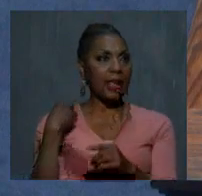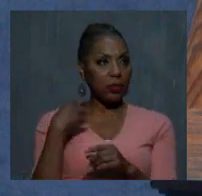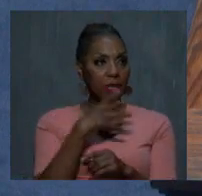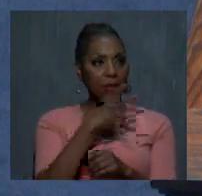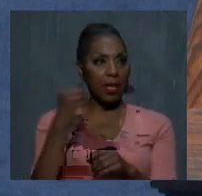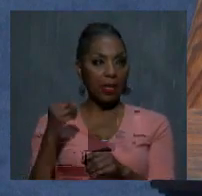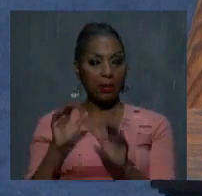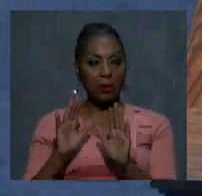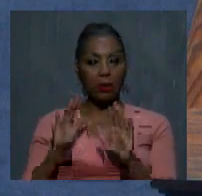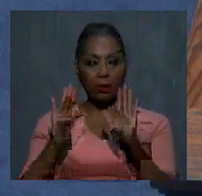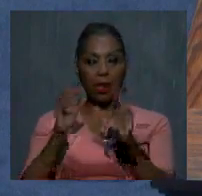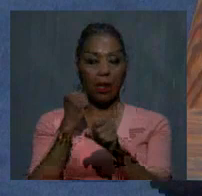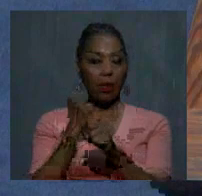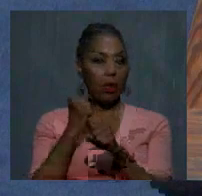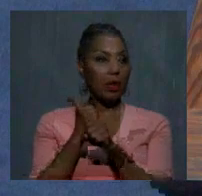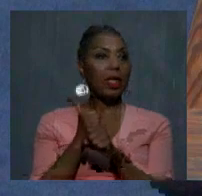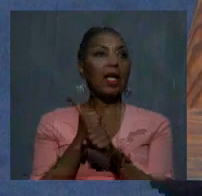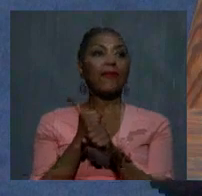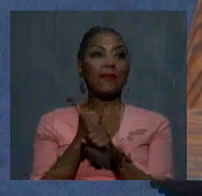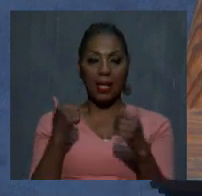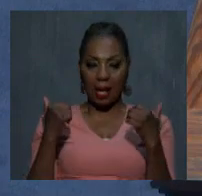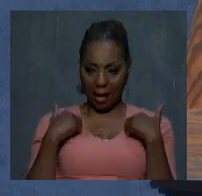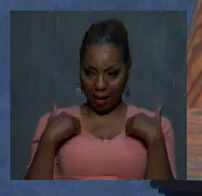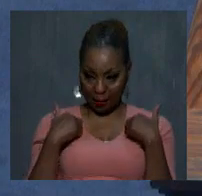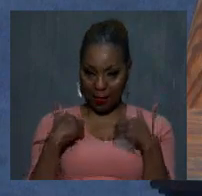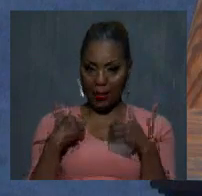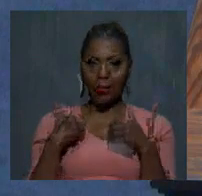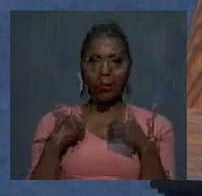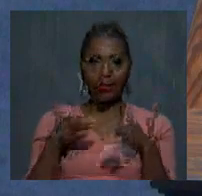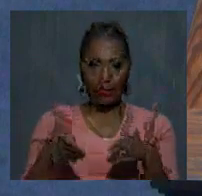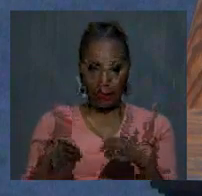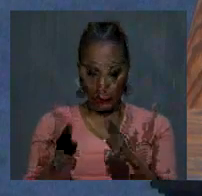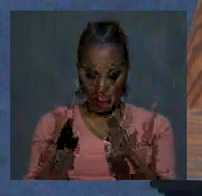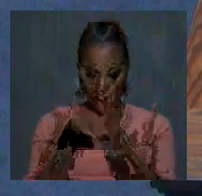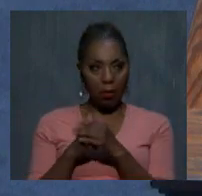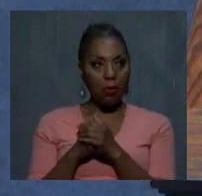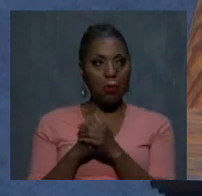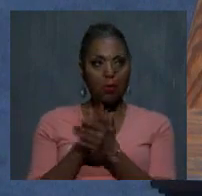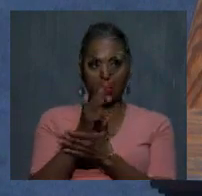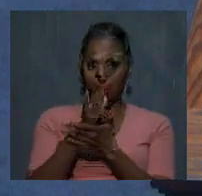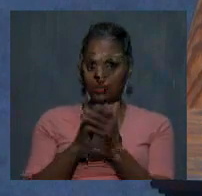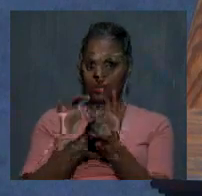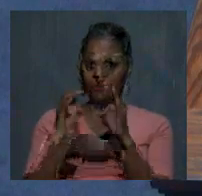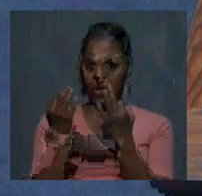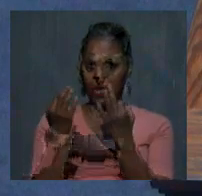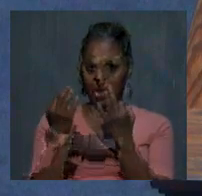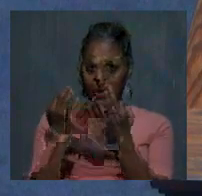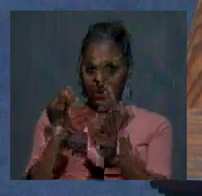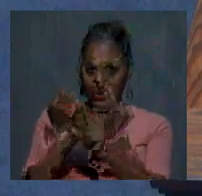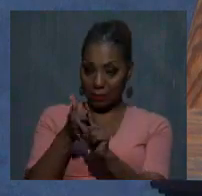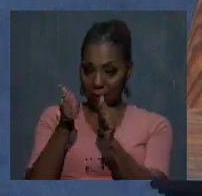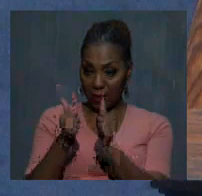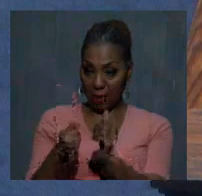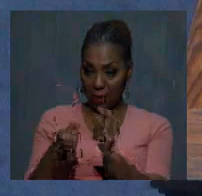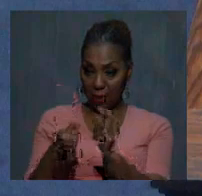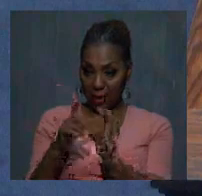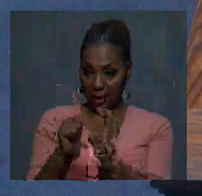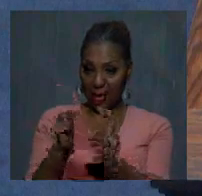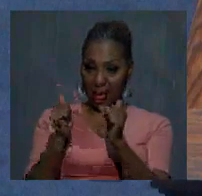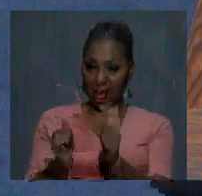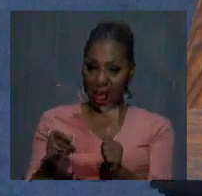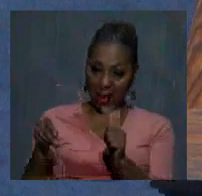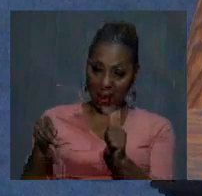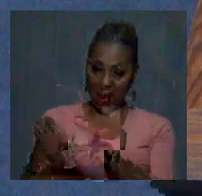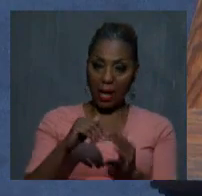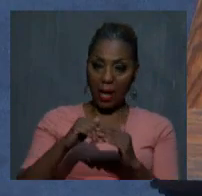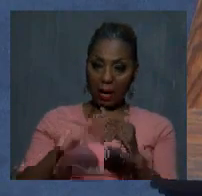and the great work by Chris added to building who pay